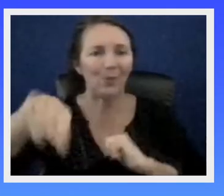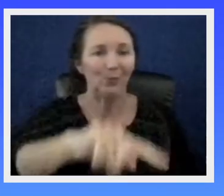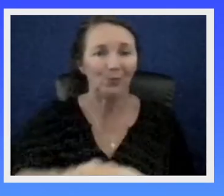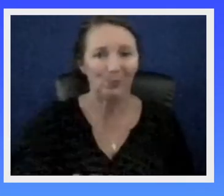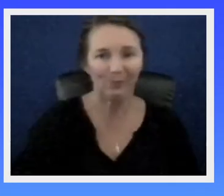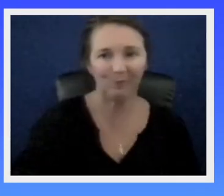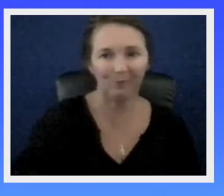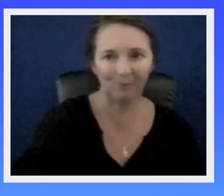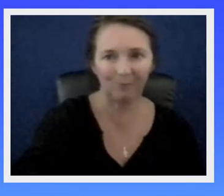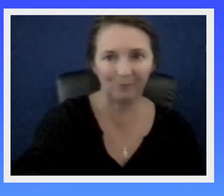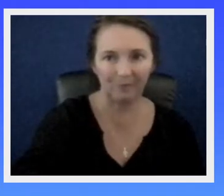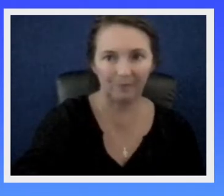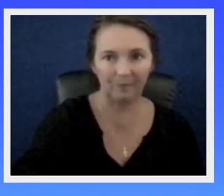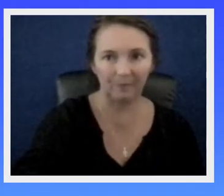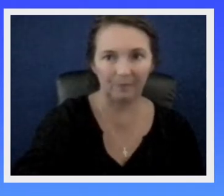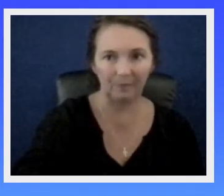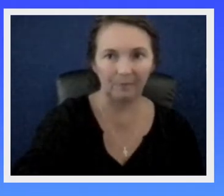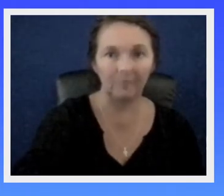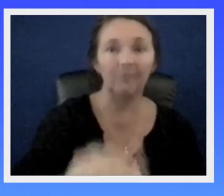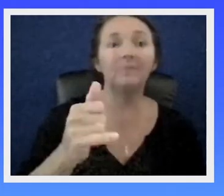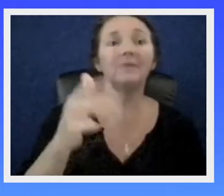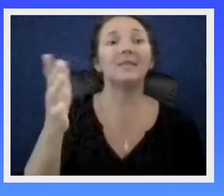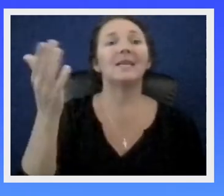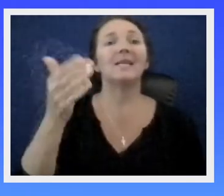Next up, we have City Councilor Campbell, please.